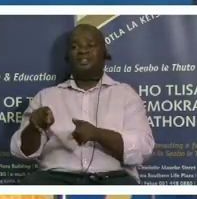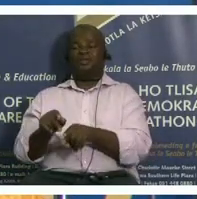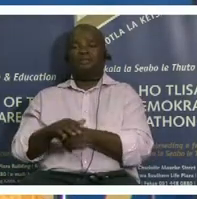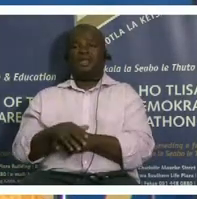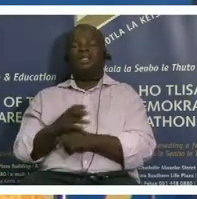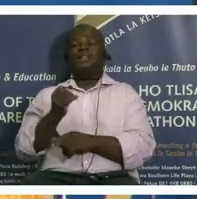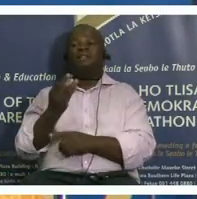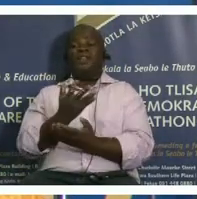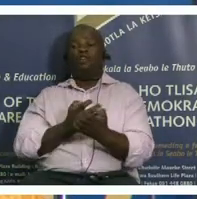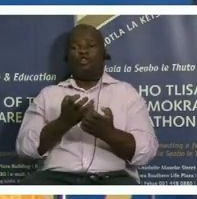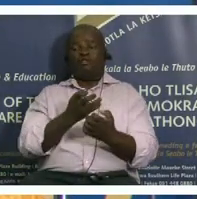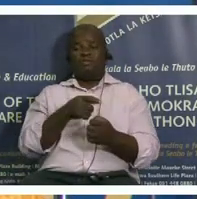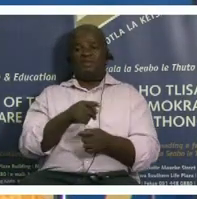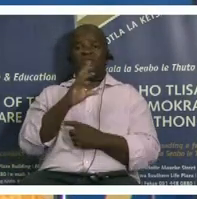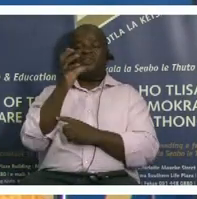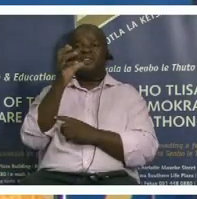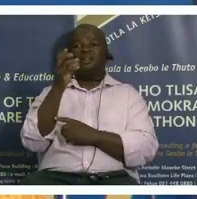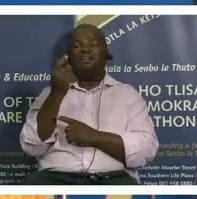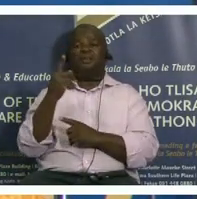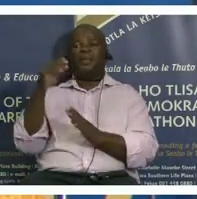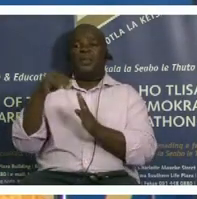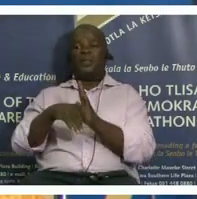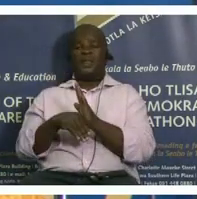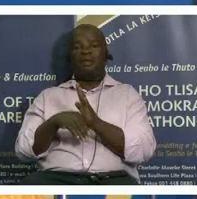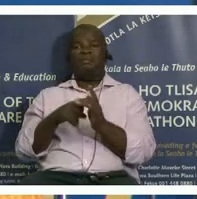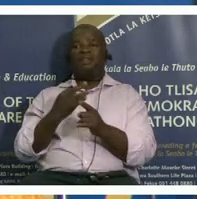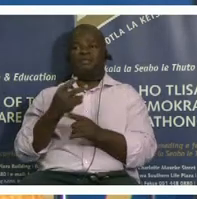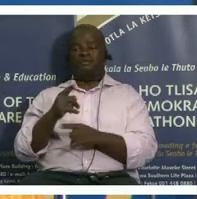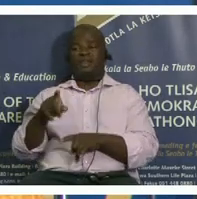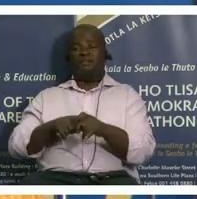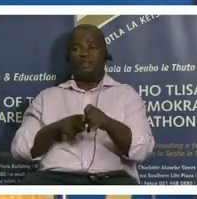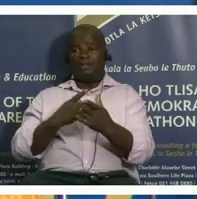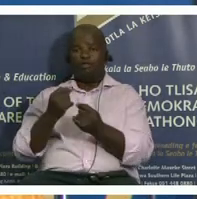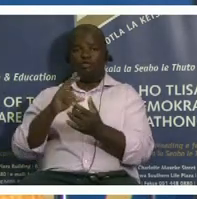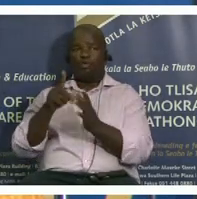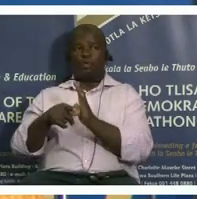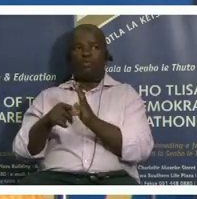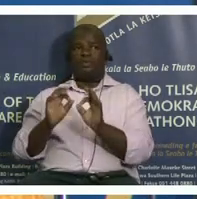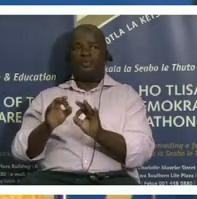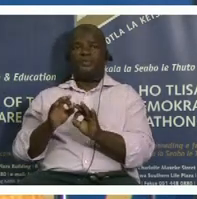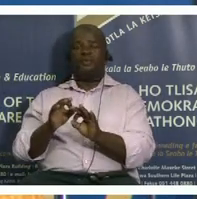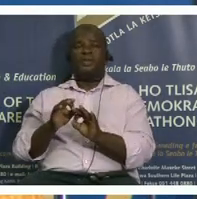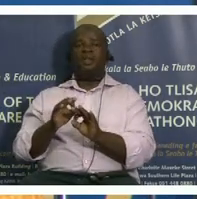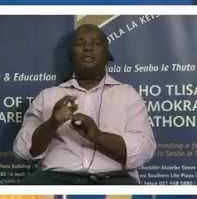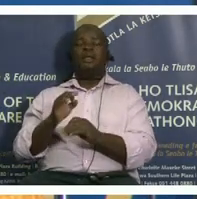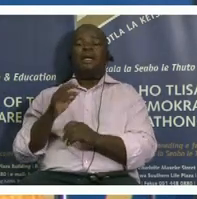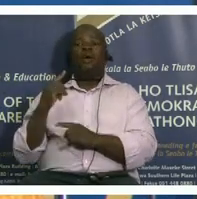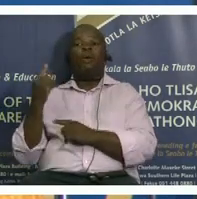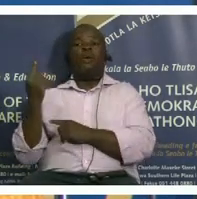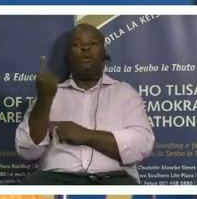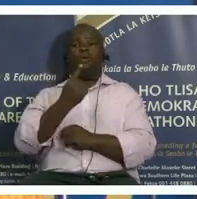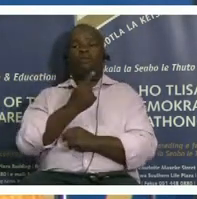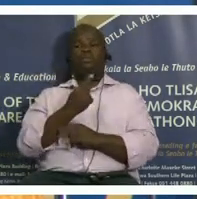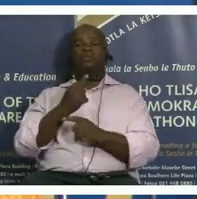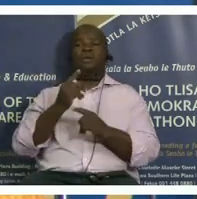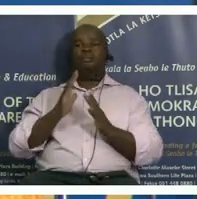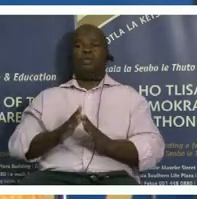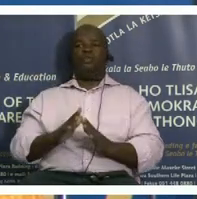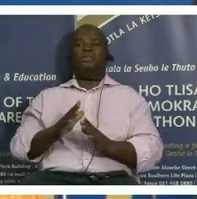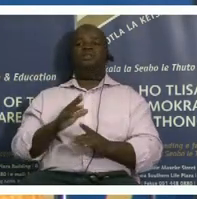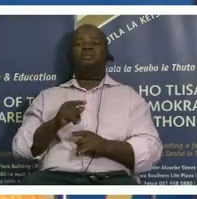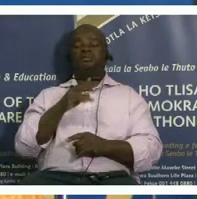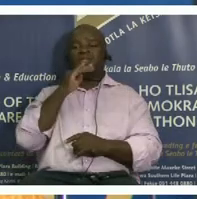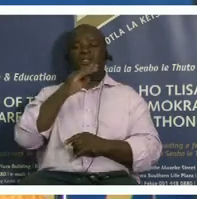our economy in the Free State, if we are not doing our part in the Free State, the whole body, the whole South